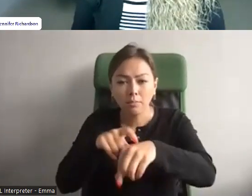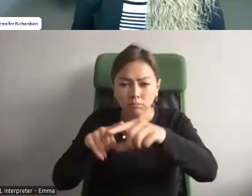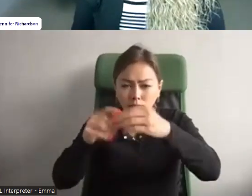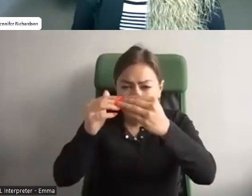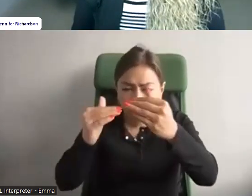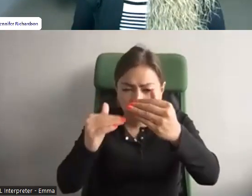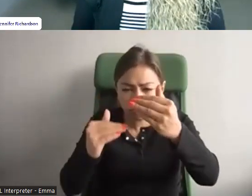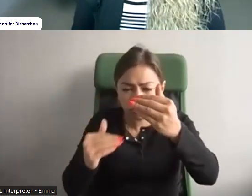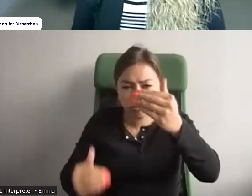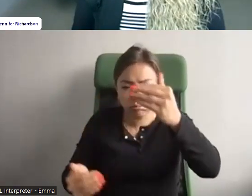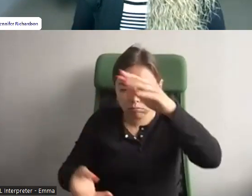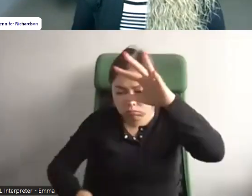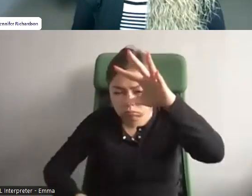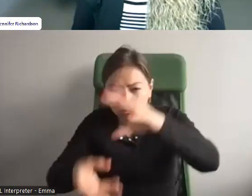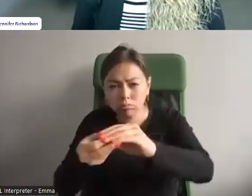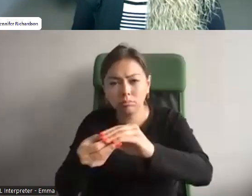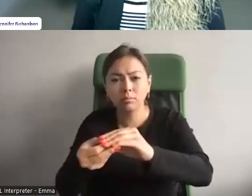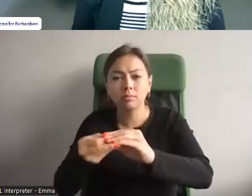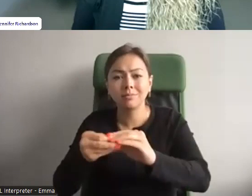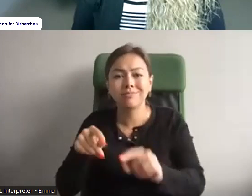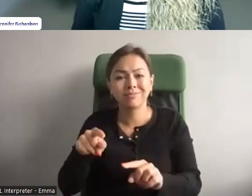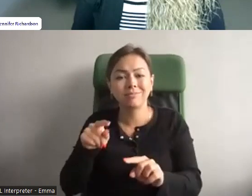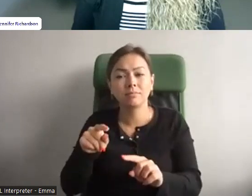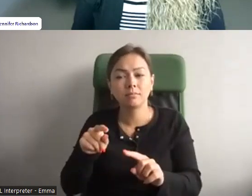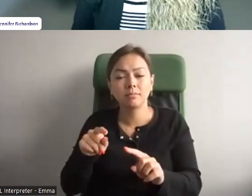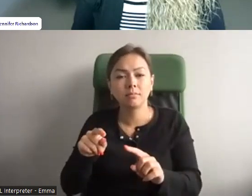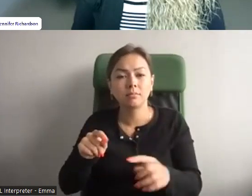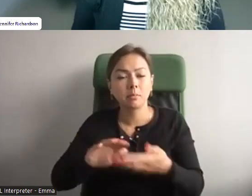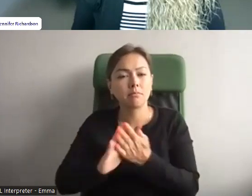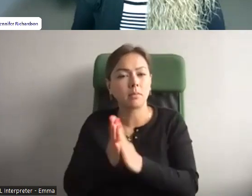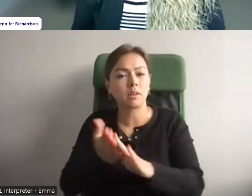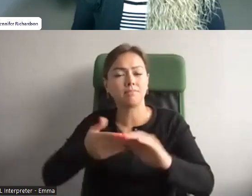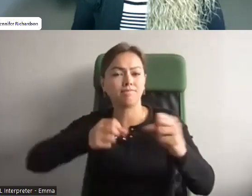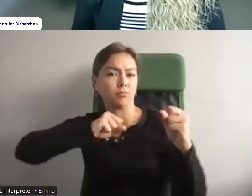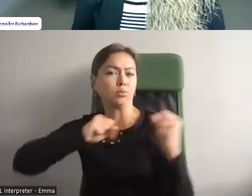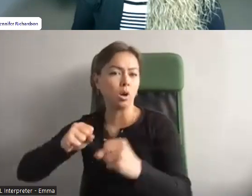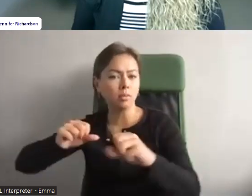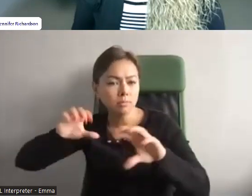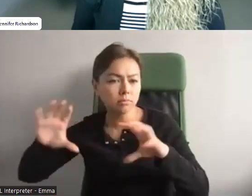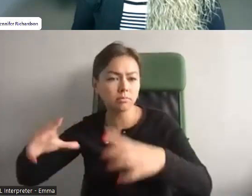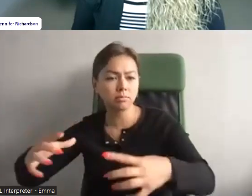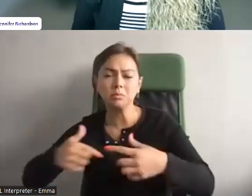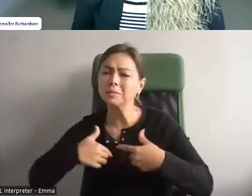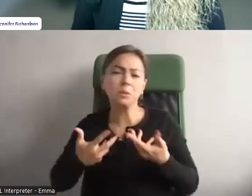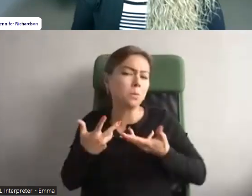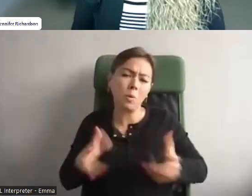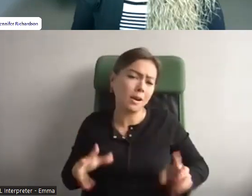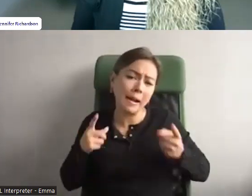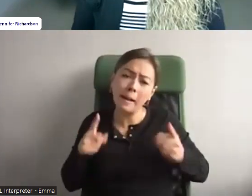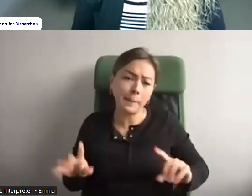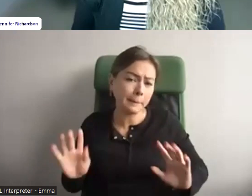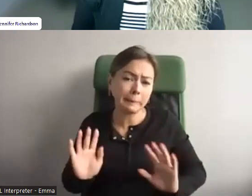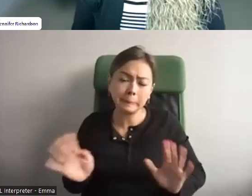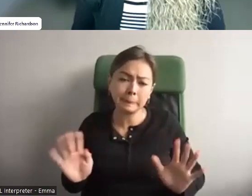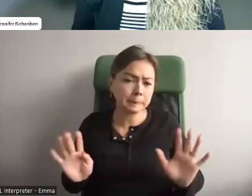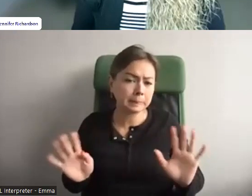they kind of gather force in a way. And so you don't want that to happen. So we know, in fact, that